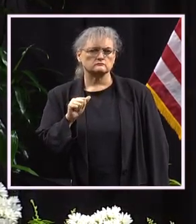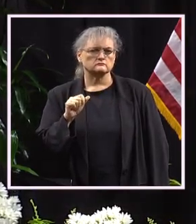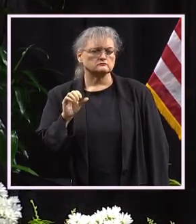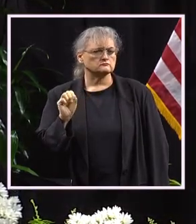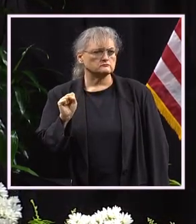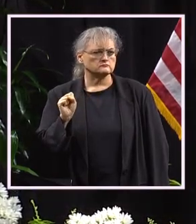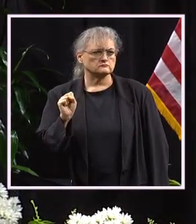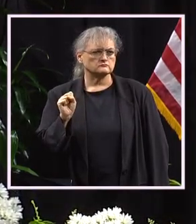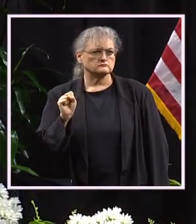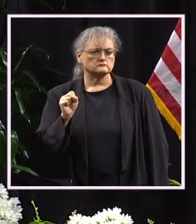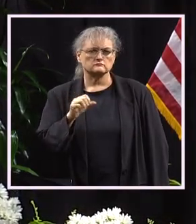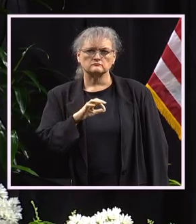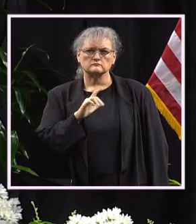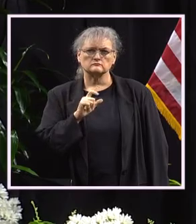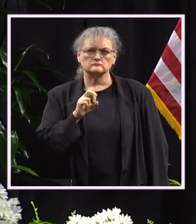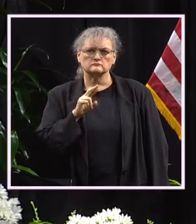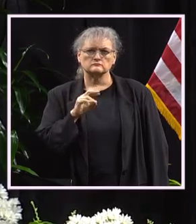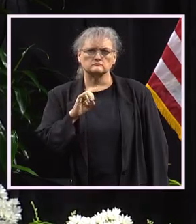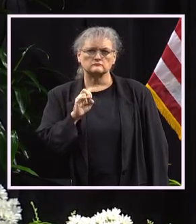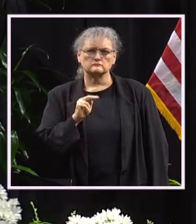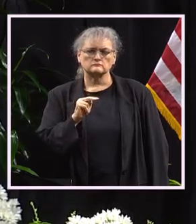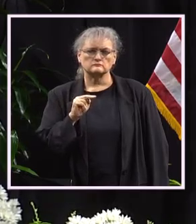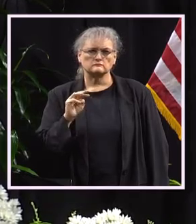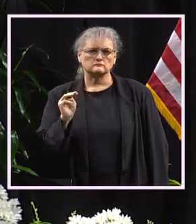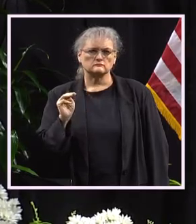Sanchez. Lauren Angelina Martinez.